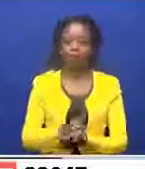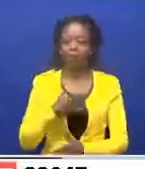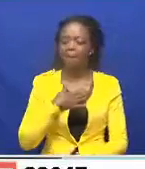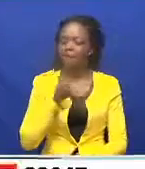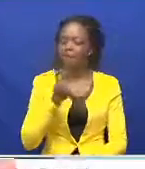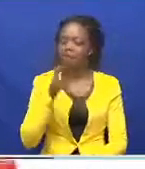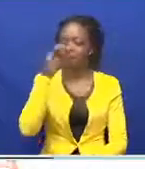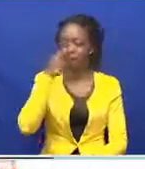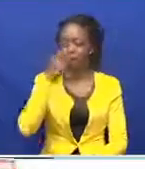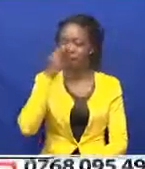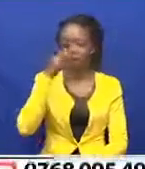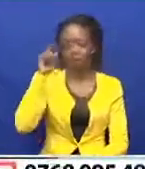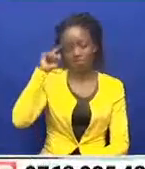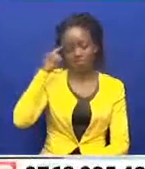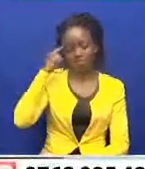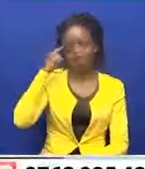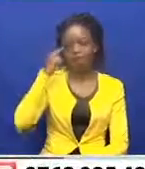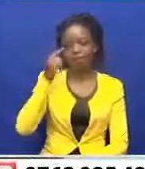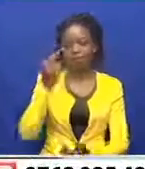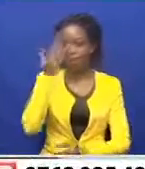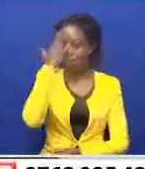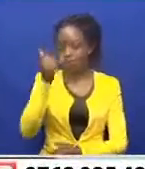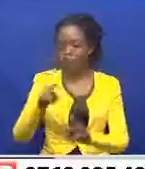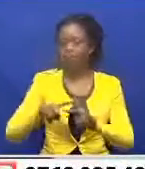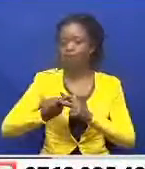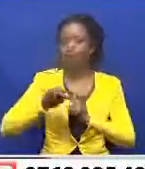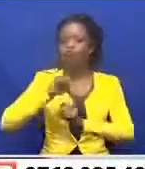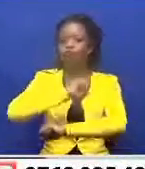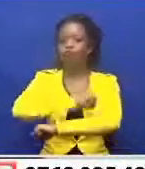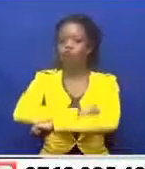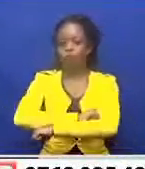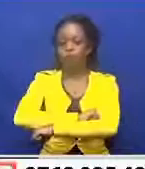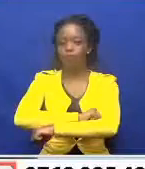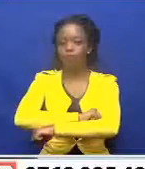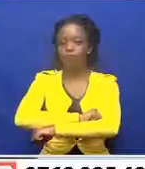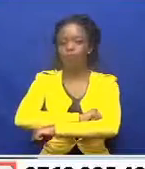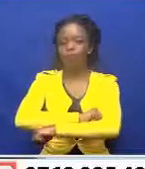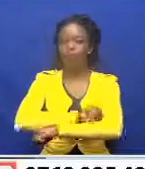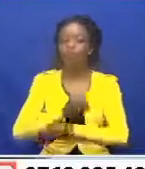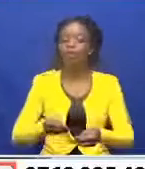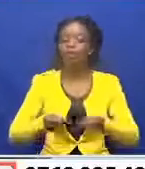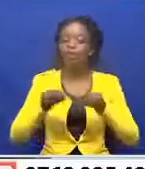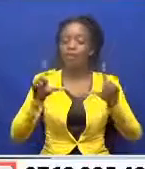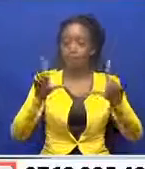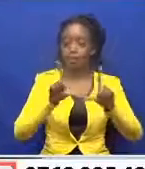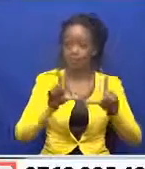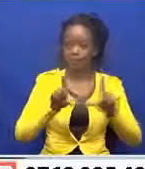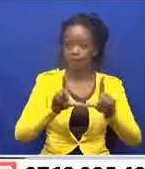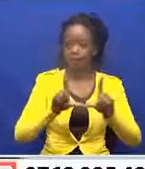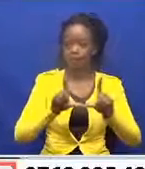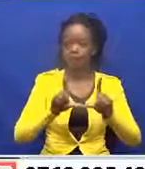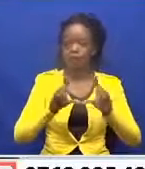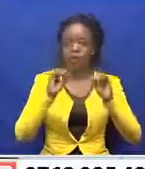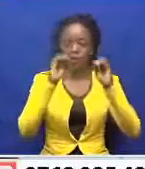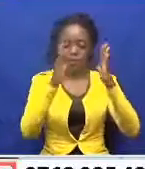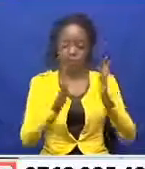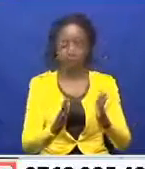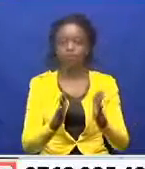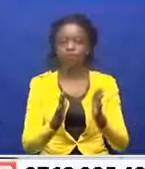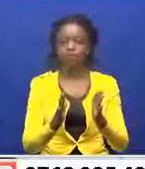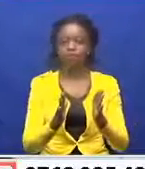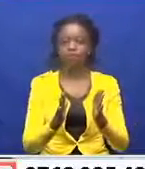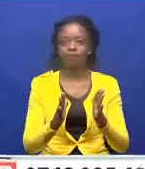mchezo juu ni kitu alianzia huko shule na akapewa certificate na mwalimu.